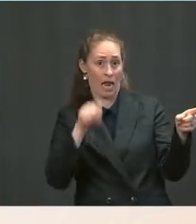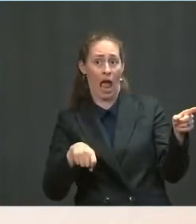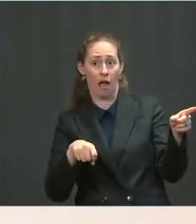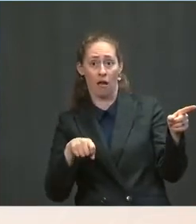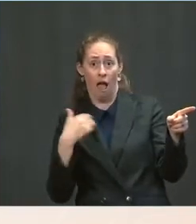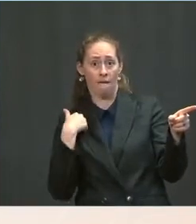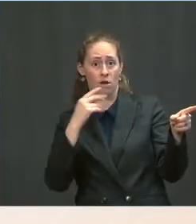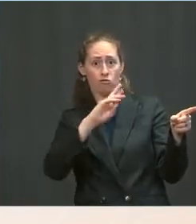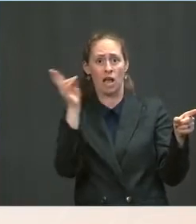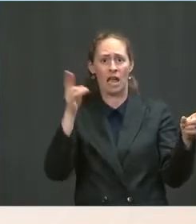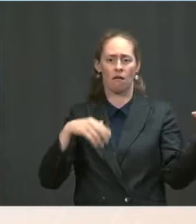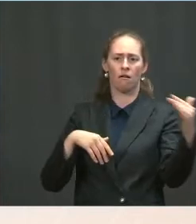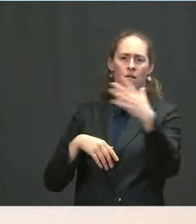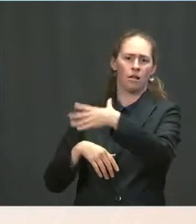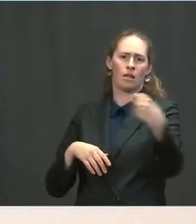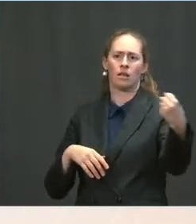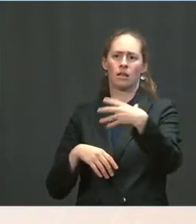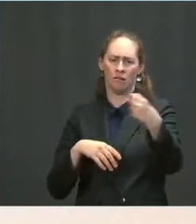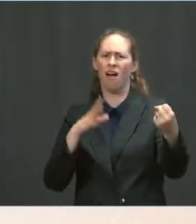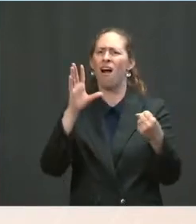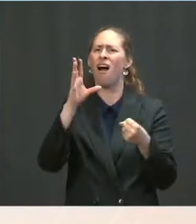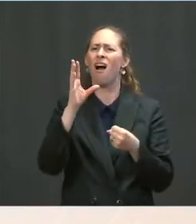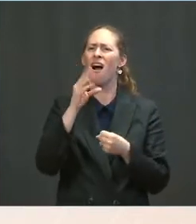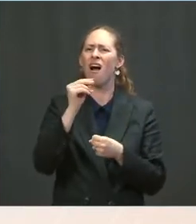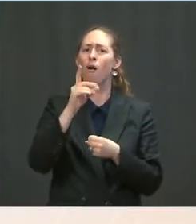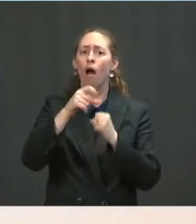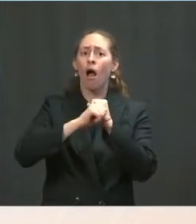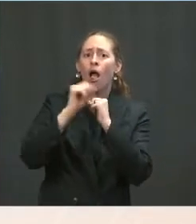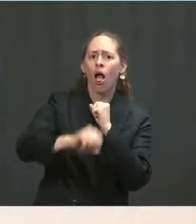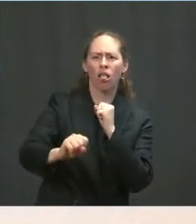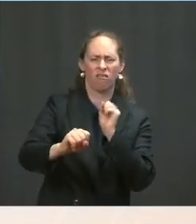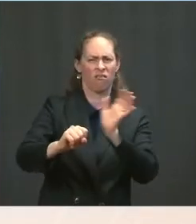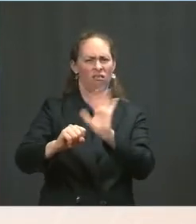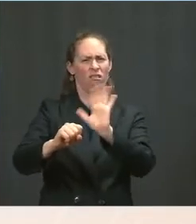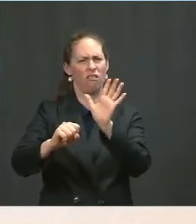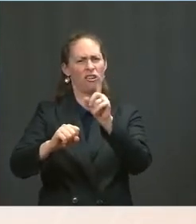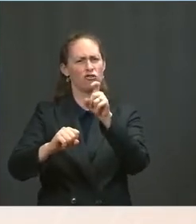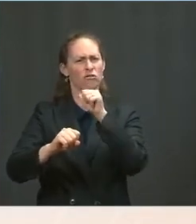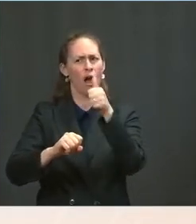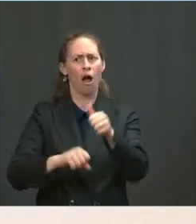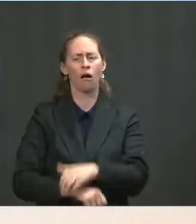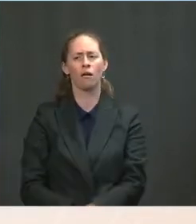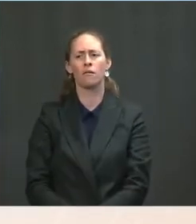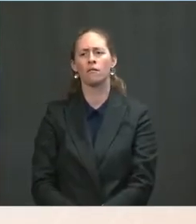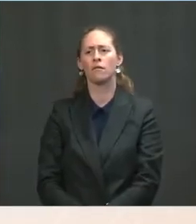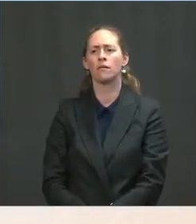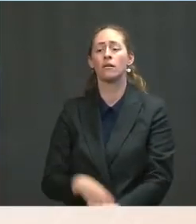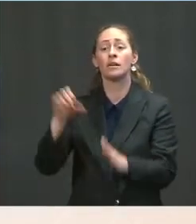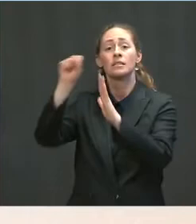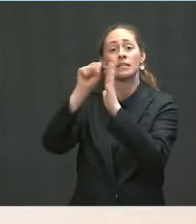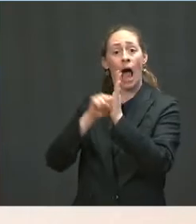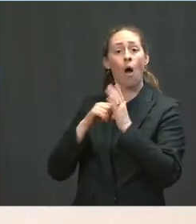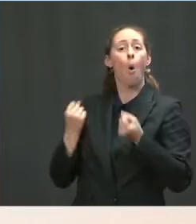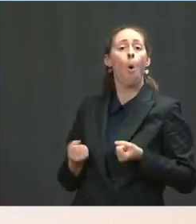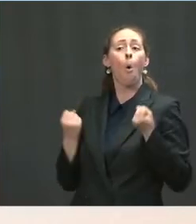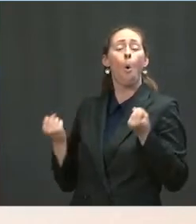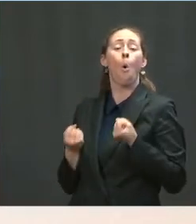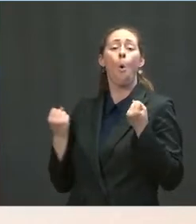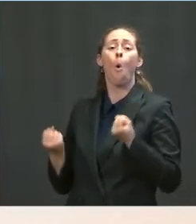this shouldn't be happening. States should be making sure that these monies are getting out as quickly as possible. And